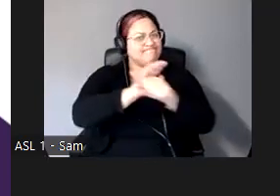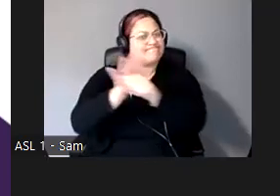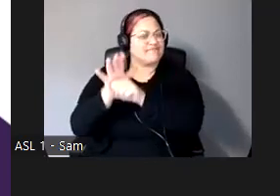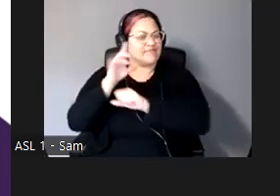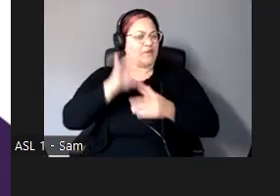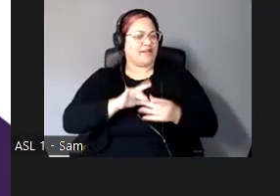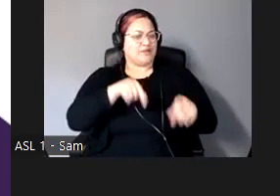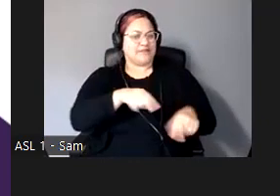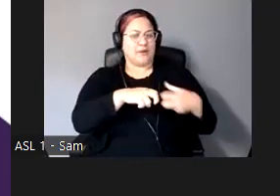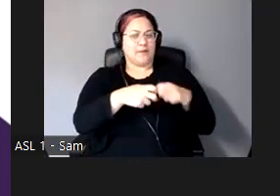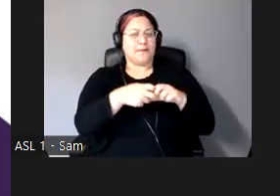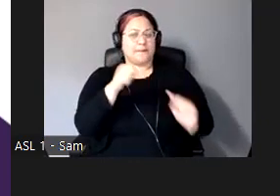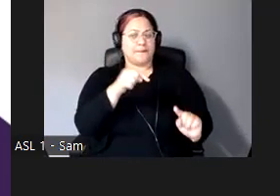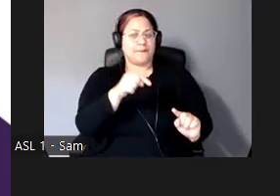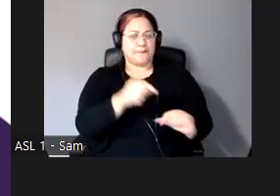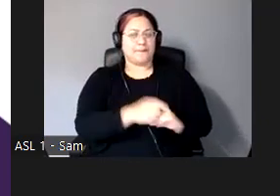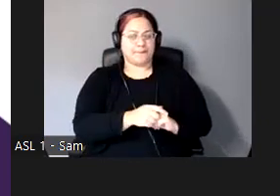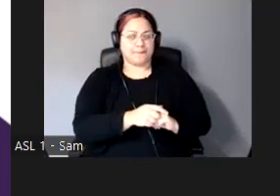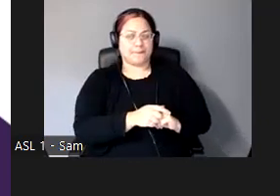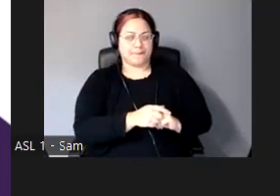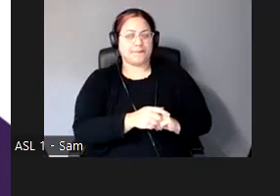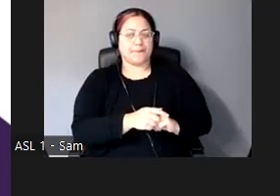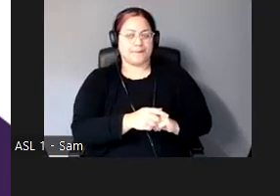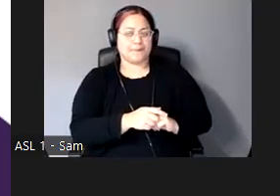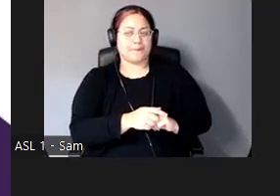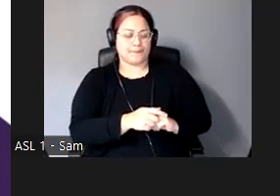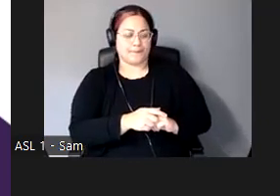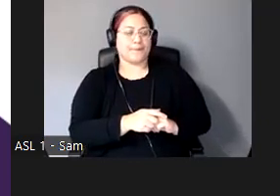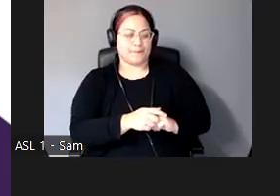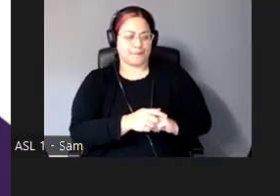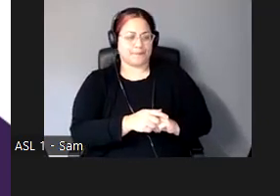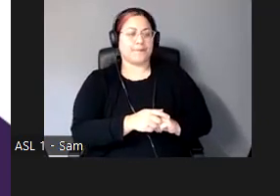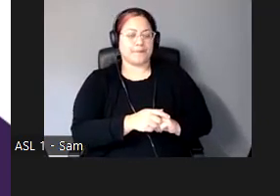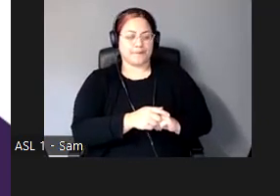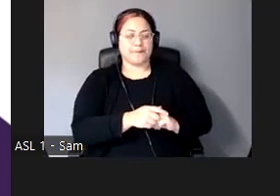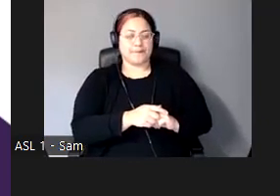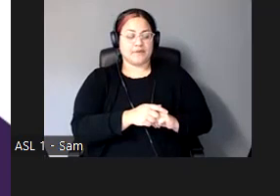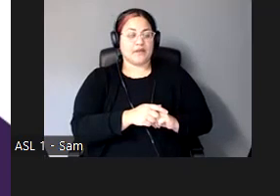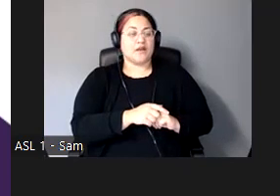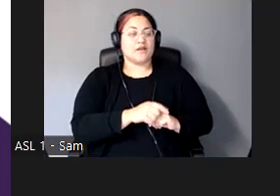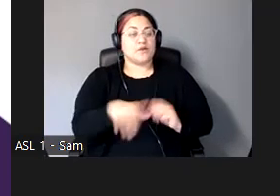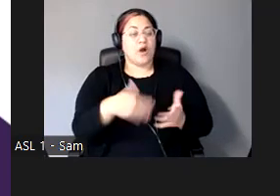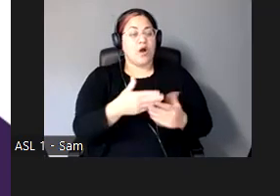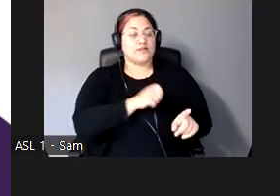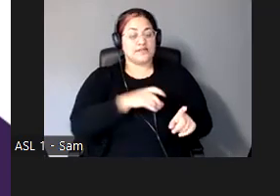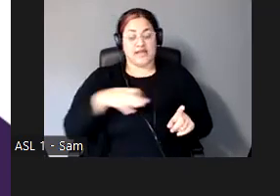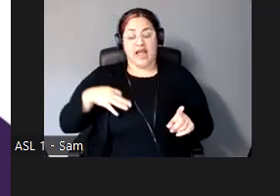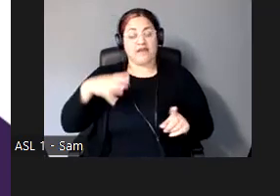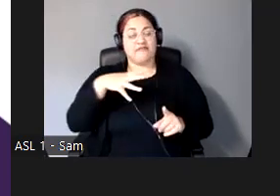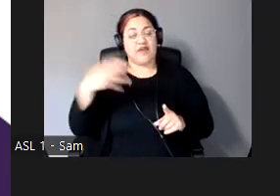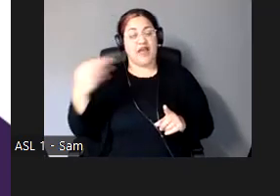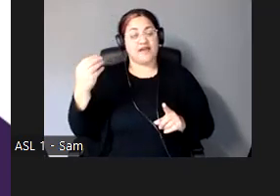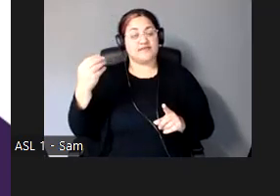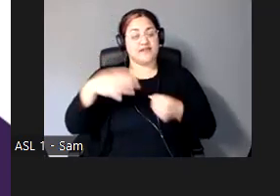We also do training for frontline staff in all sectors, which has even expanded over the years, from